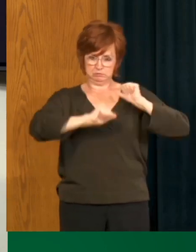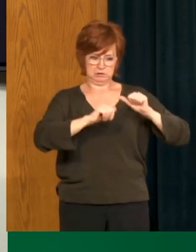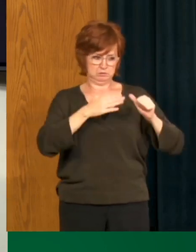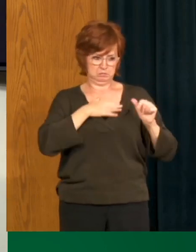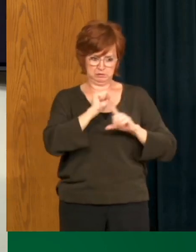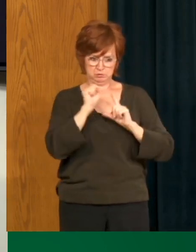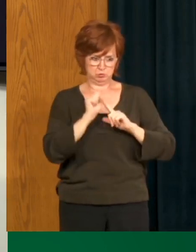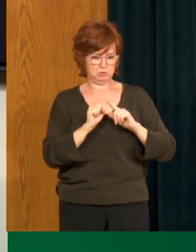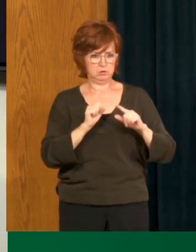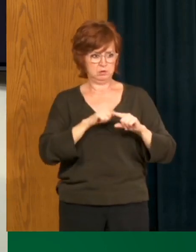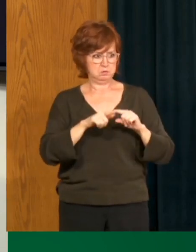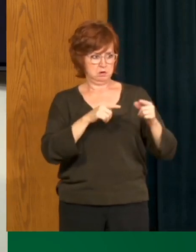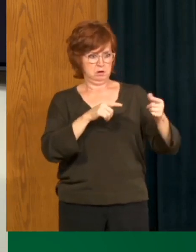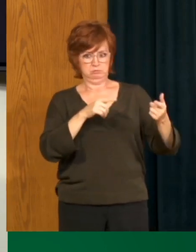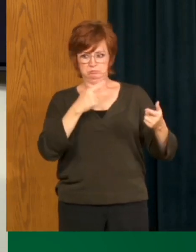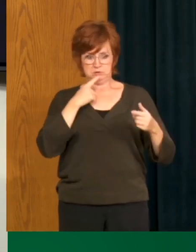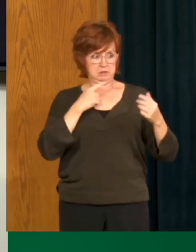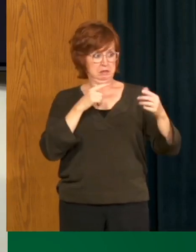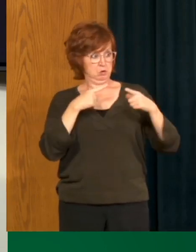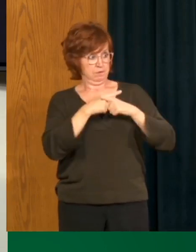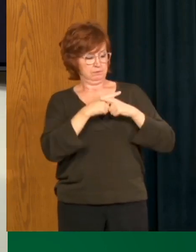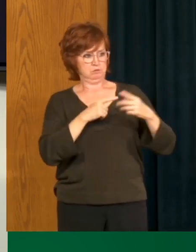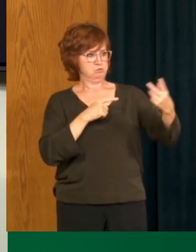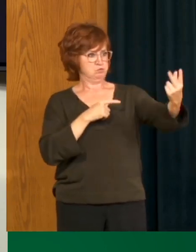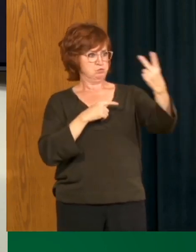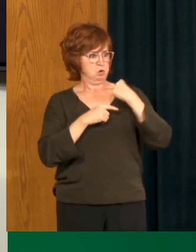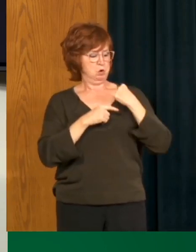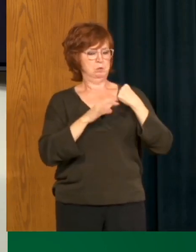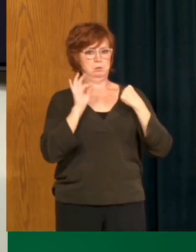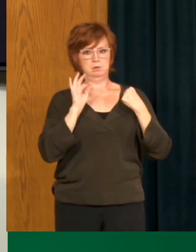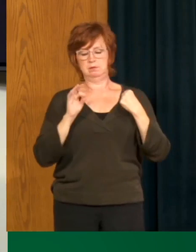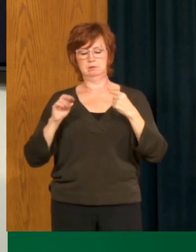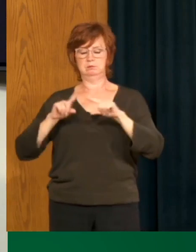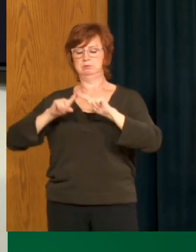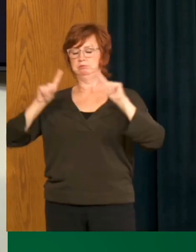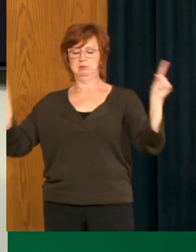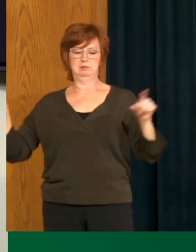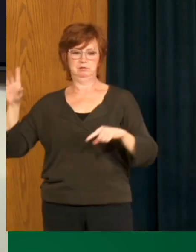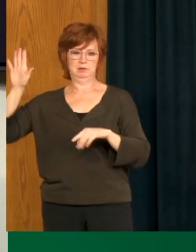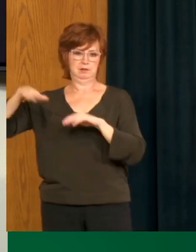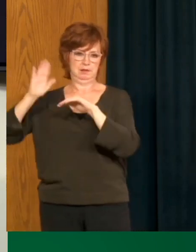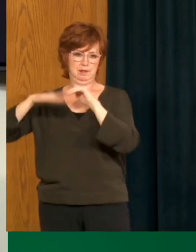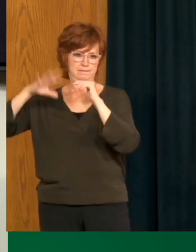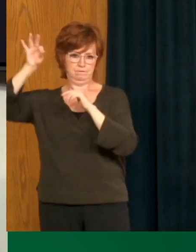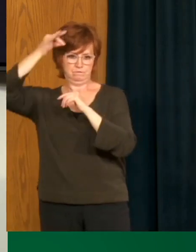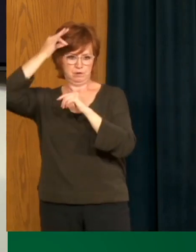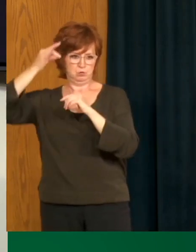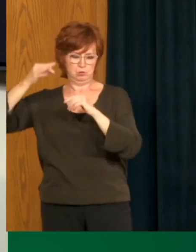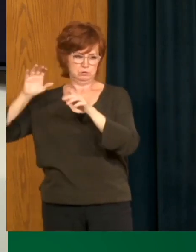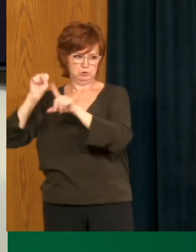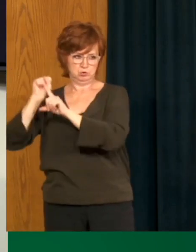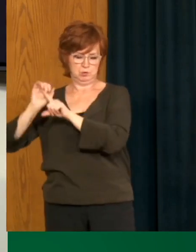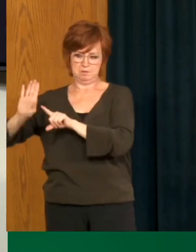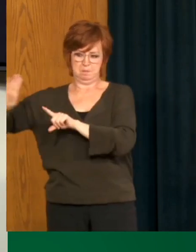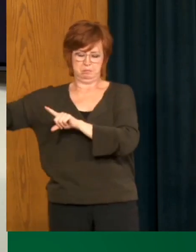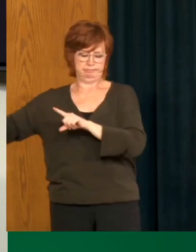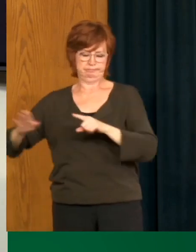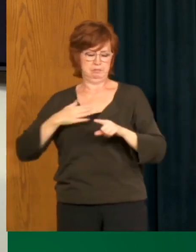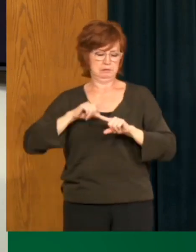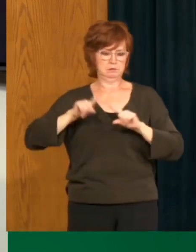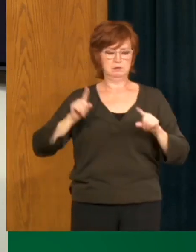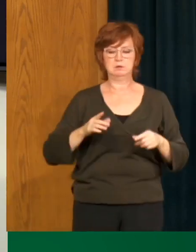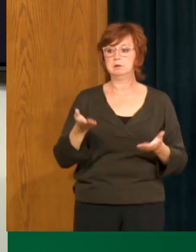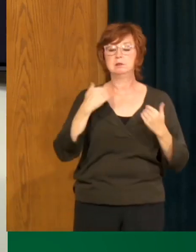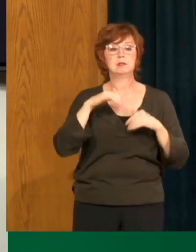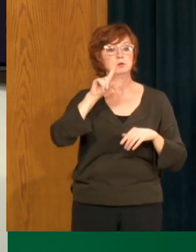situation than what's happening at the federal level. We'll take our next question on the phone line, operator. We have Roberta